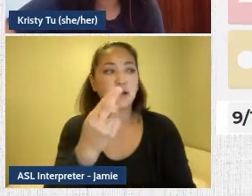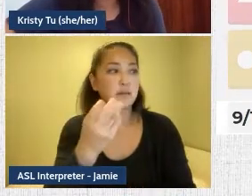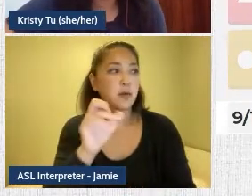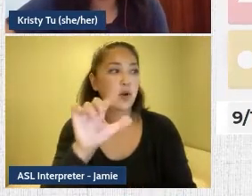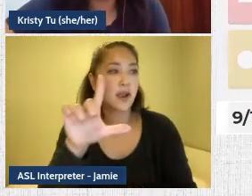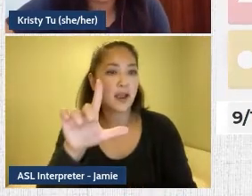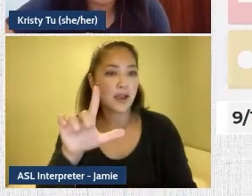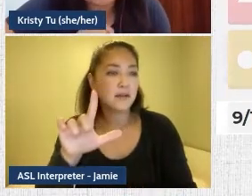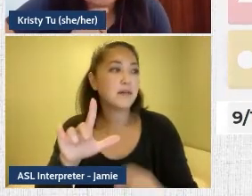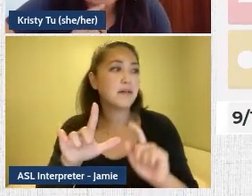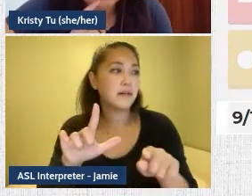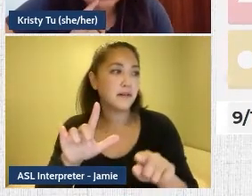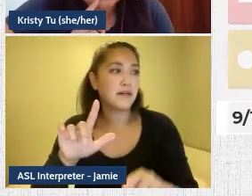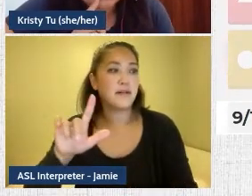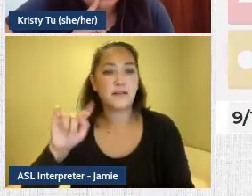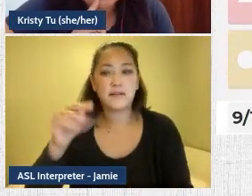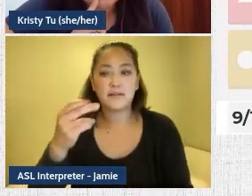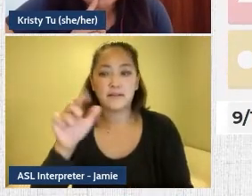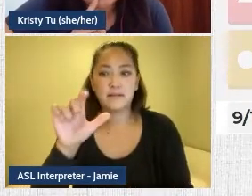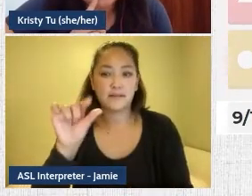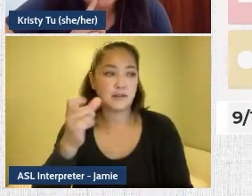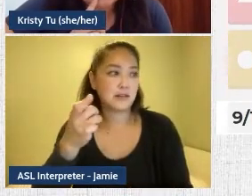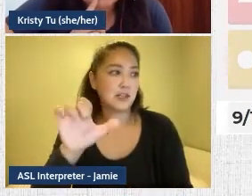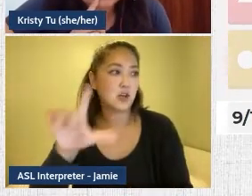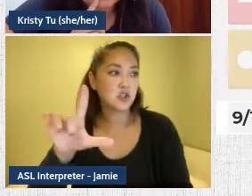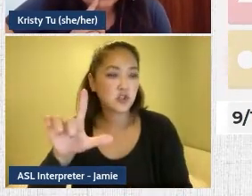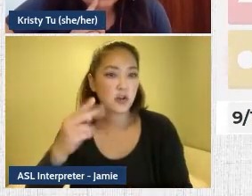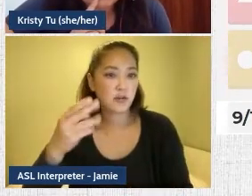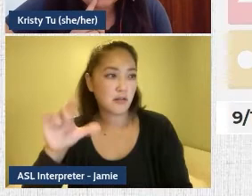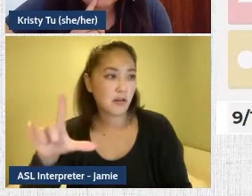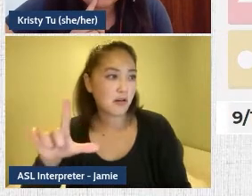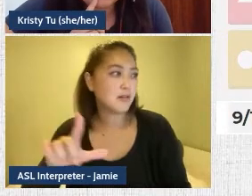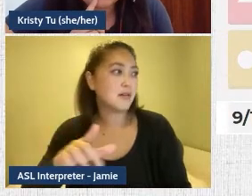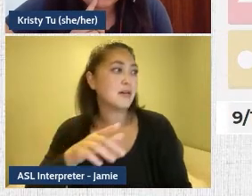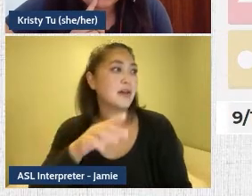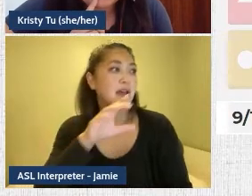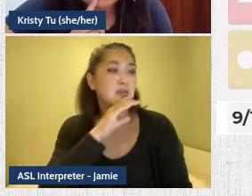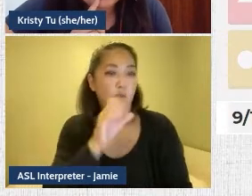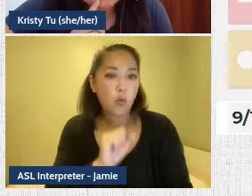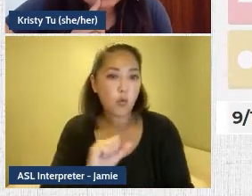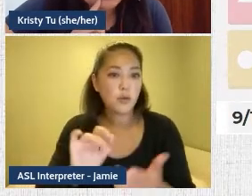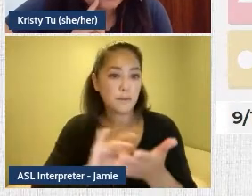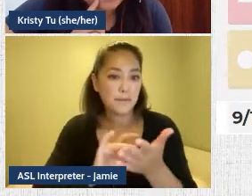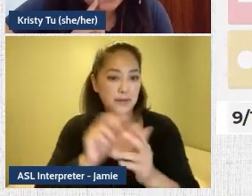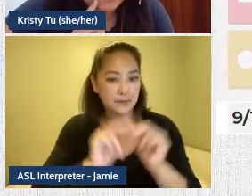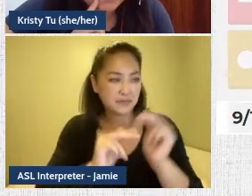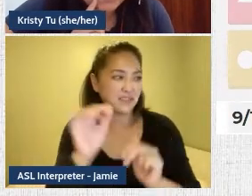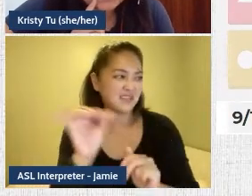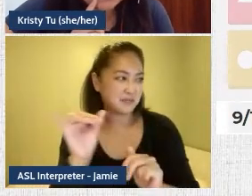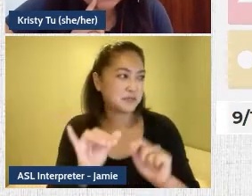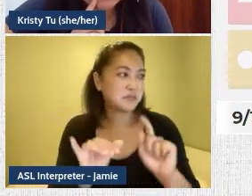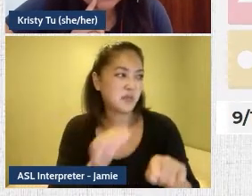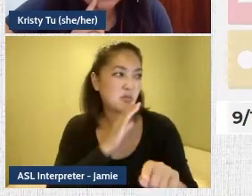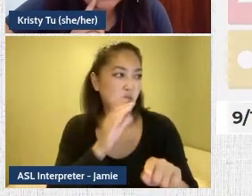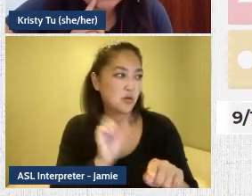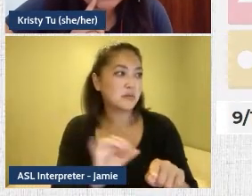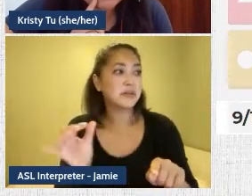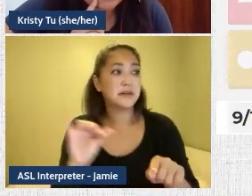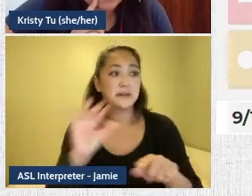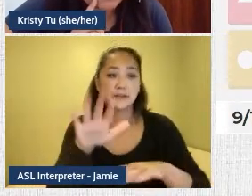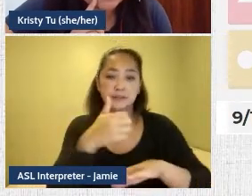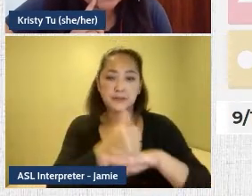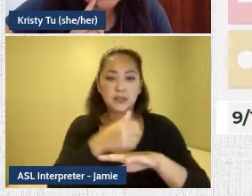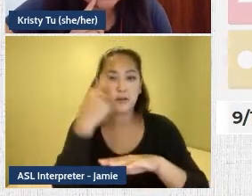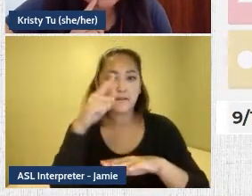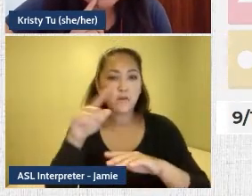medical building. The quad. But otherwise it's one of the oldest. And so it's also the first building at Queen's that was built for only